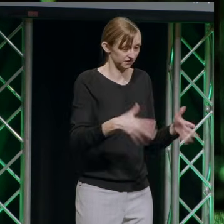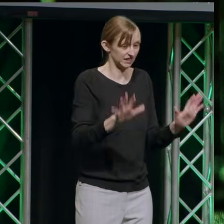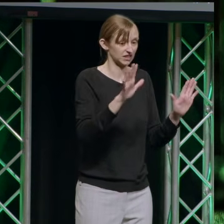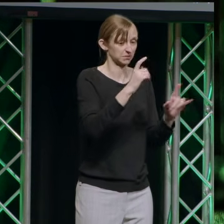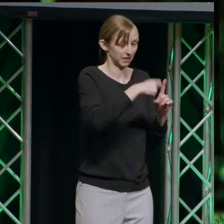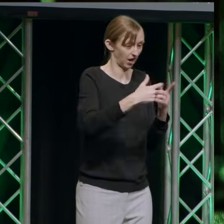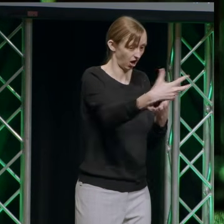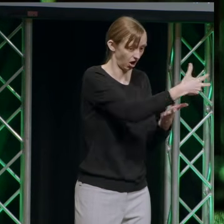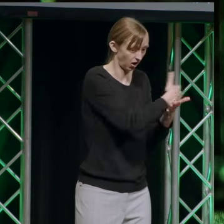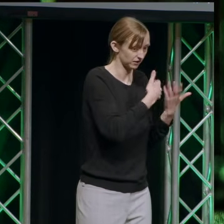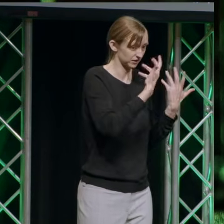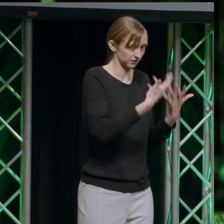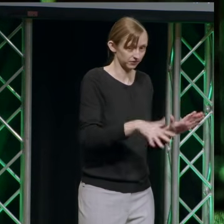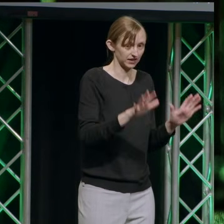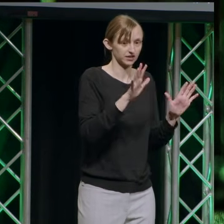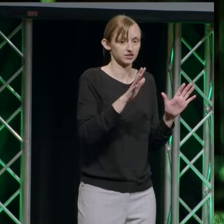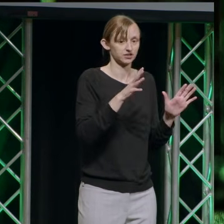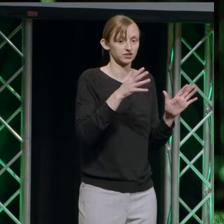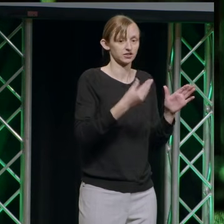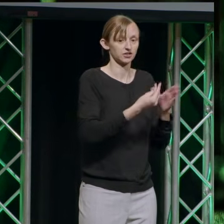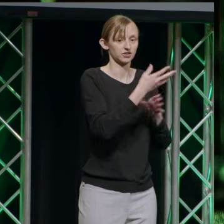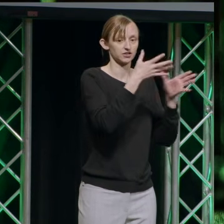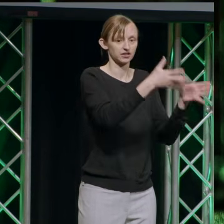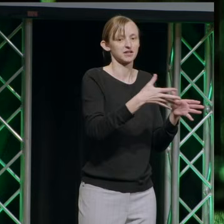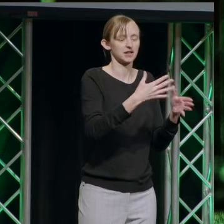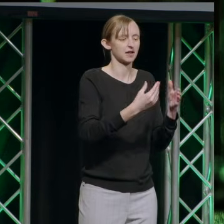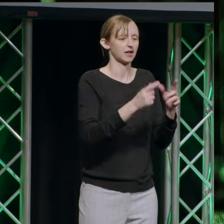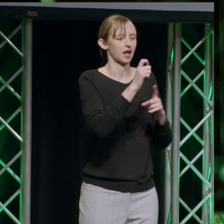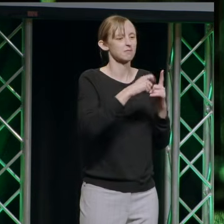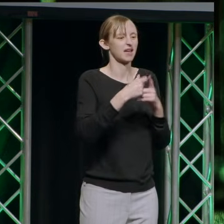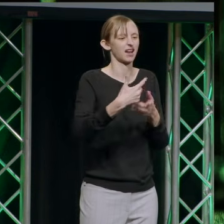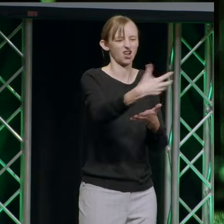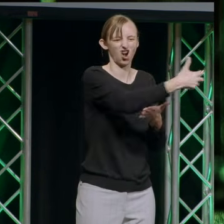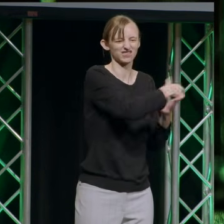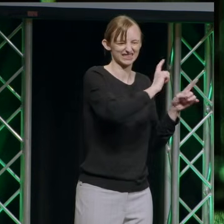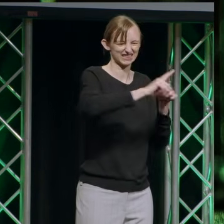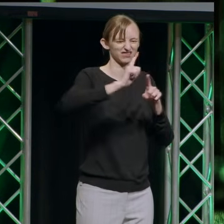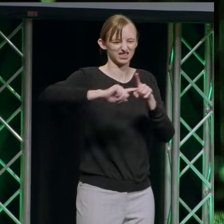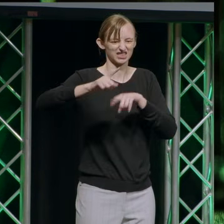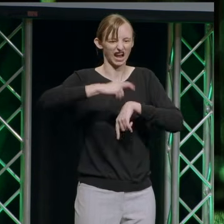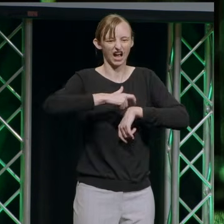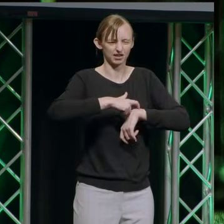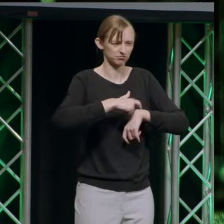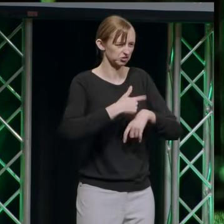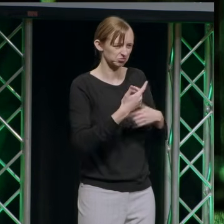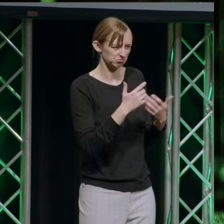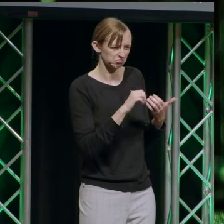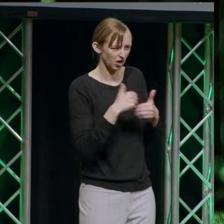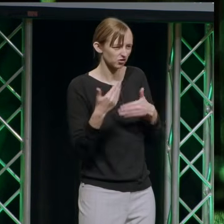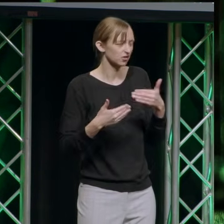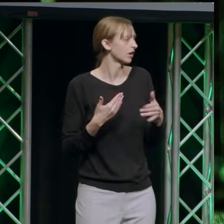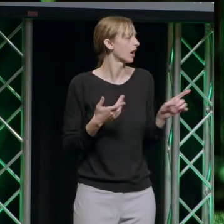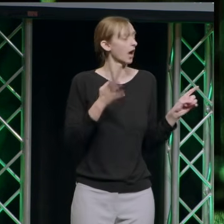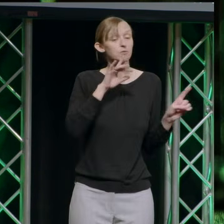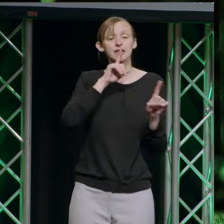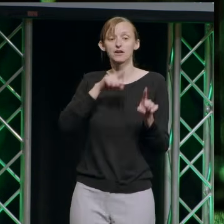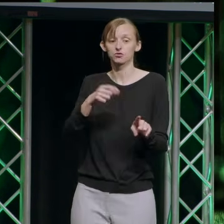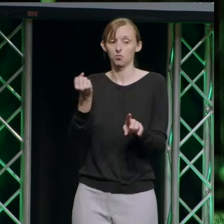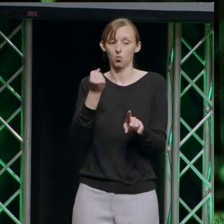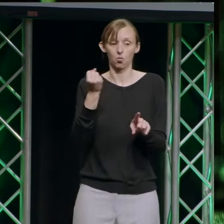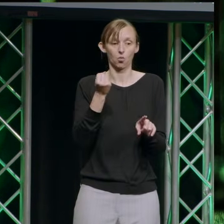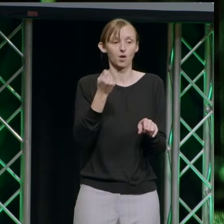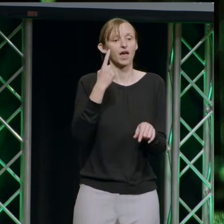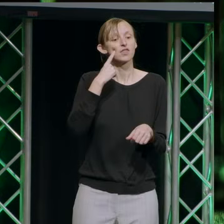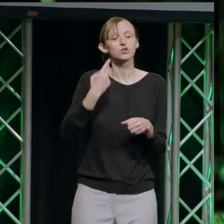right? And banana ripens at that different time, Yes. not the same time. Okay, please. So before I tell you that, I think we actually use